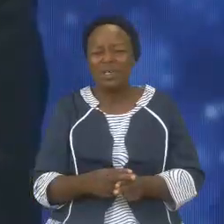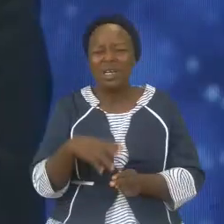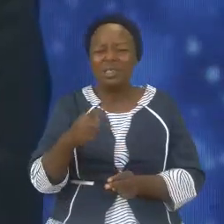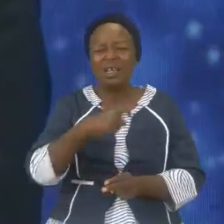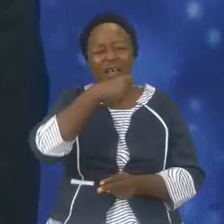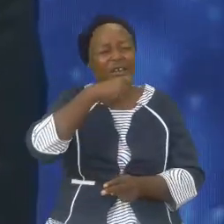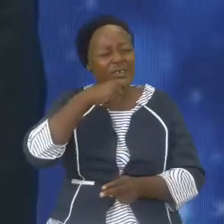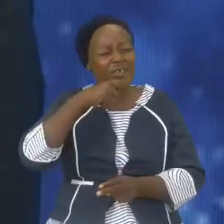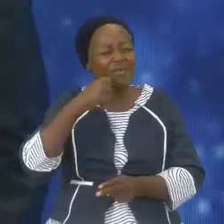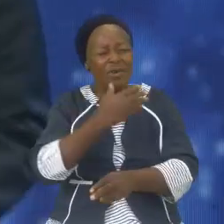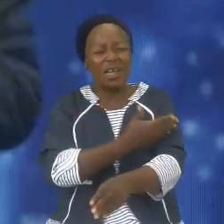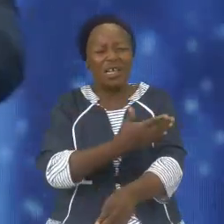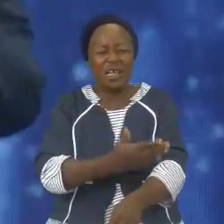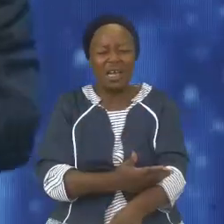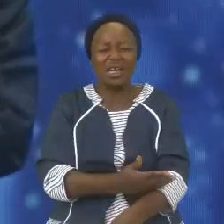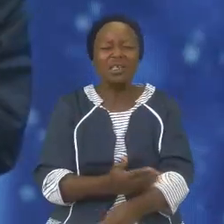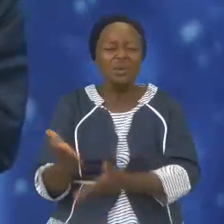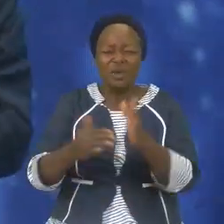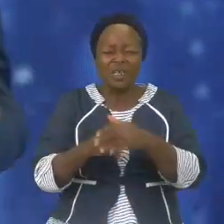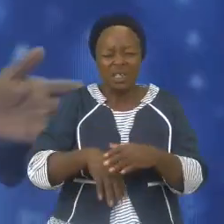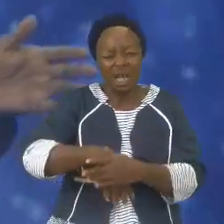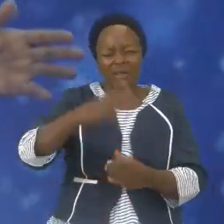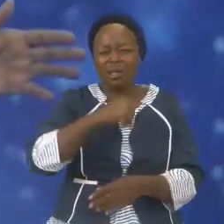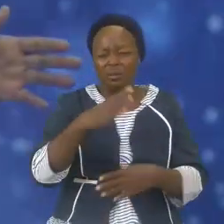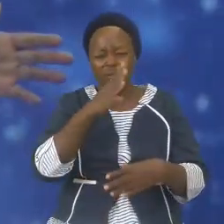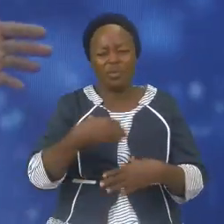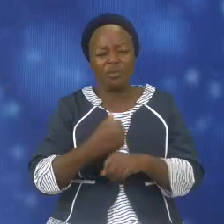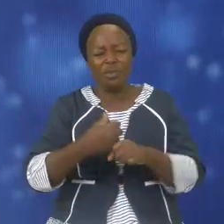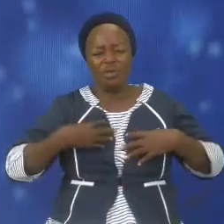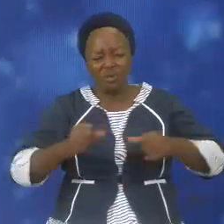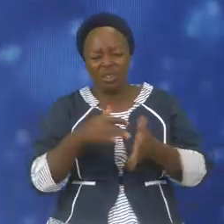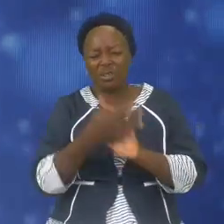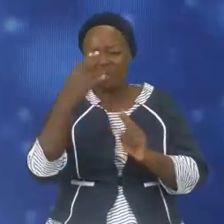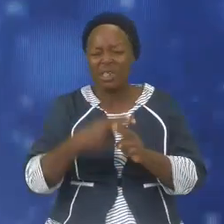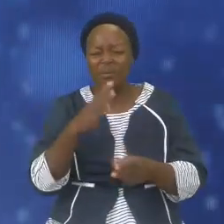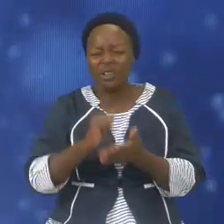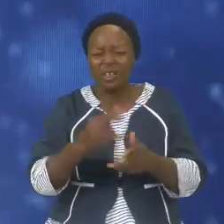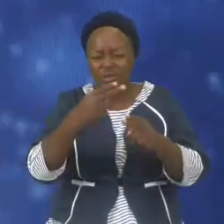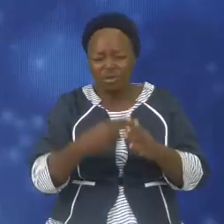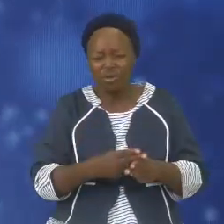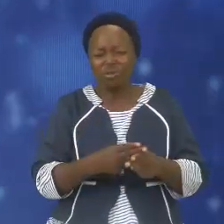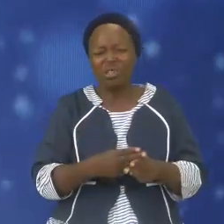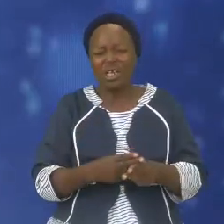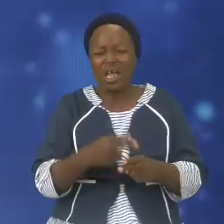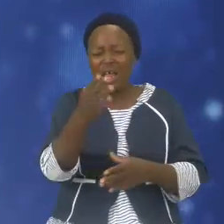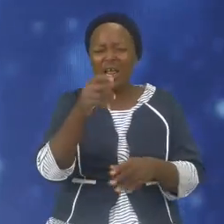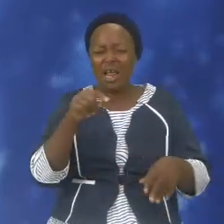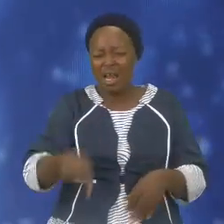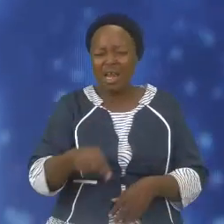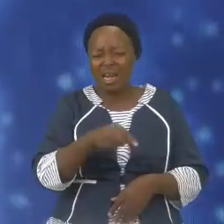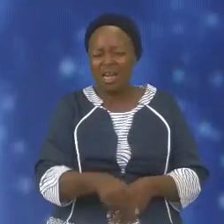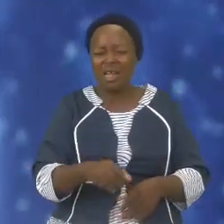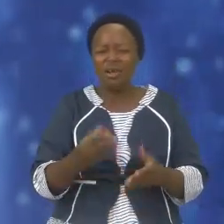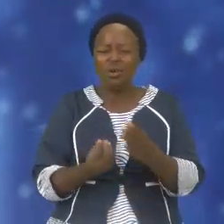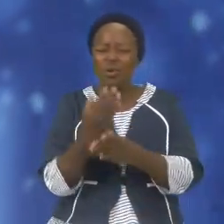hand, stretch it out and be made whole. That short leg, grow out now in Jesus'